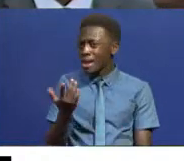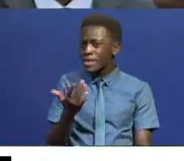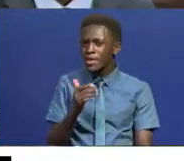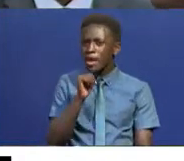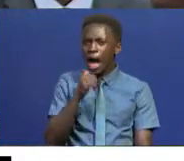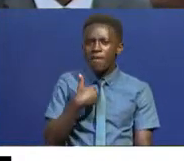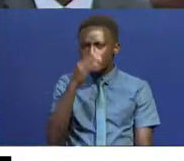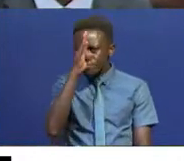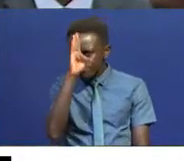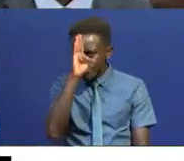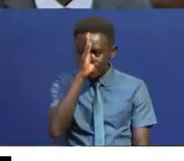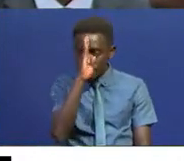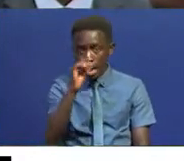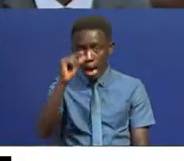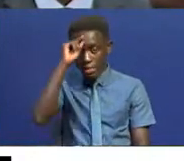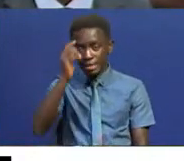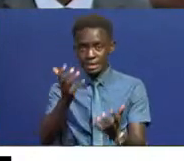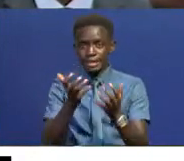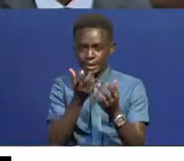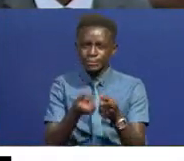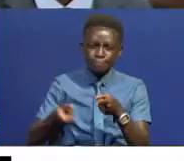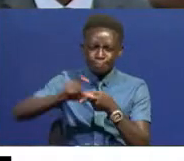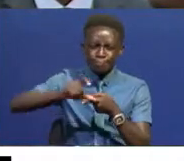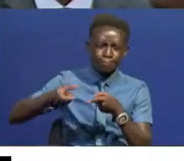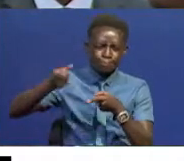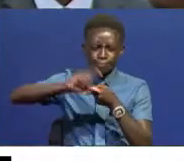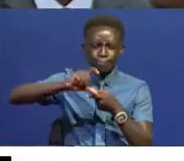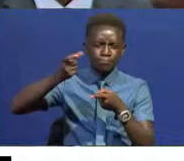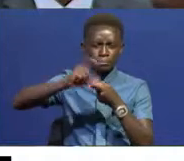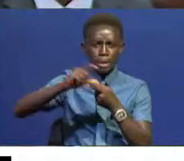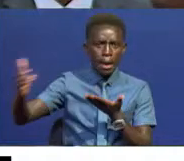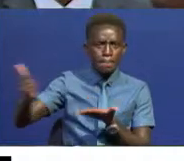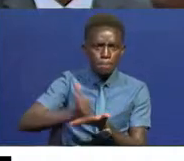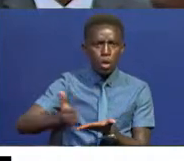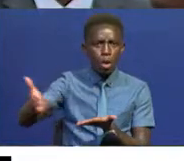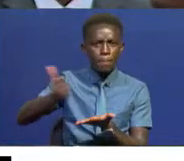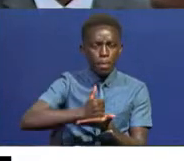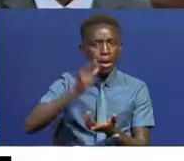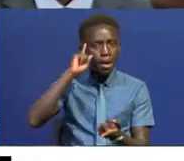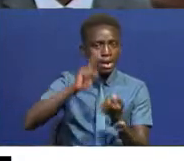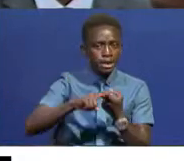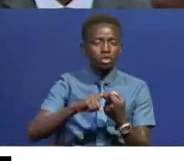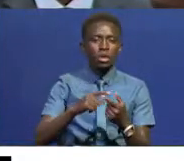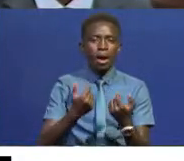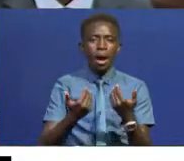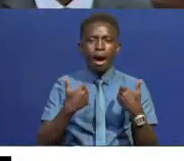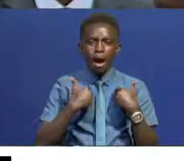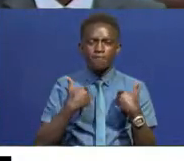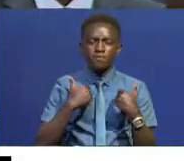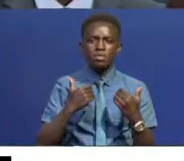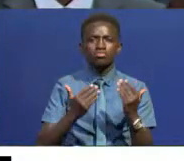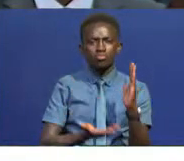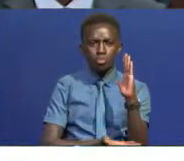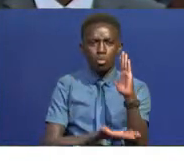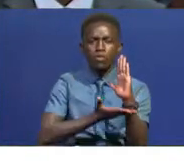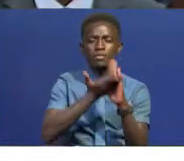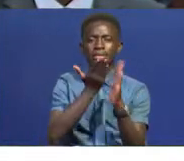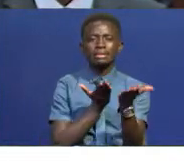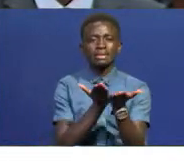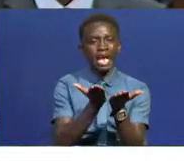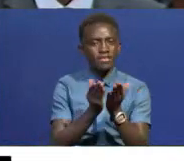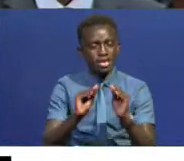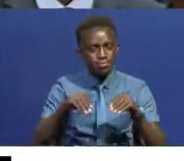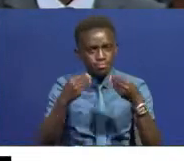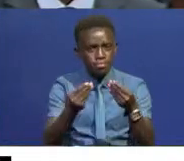to increase employment in critical sectors to enhance service delivery, whether it is in security or in